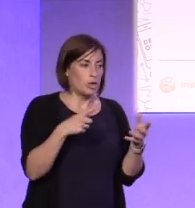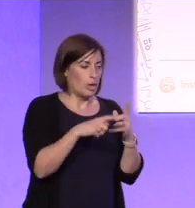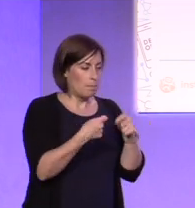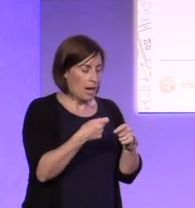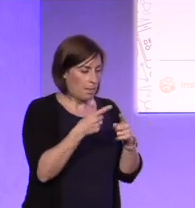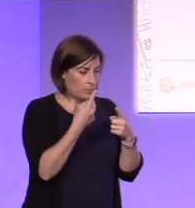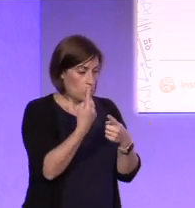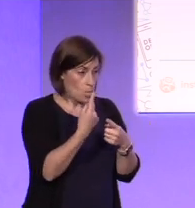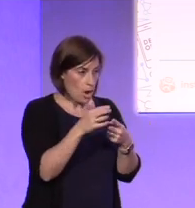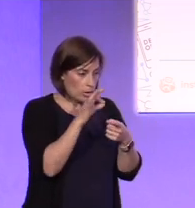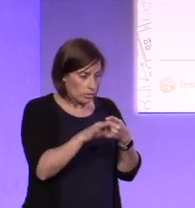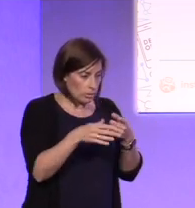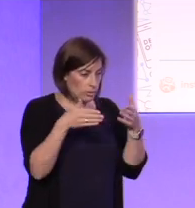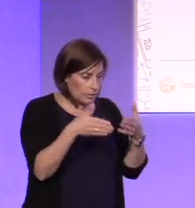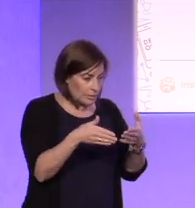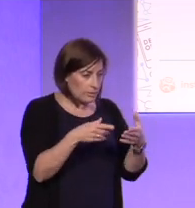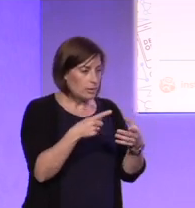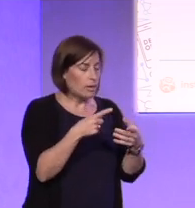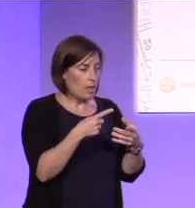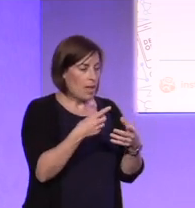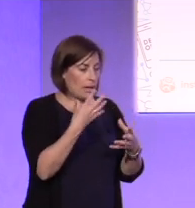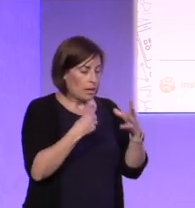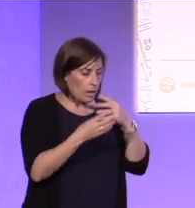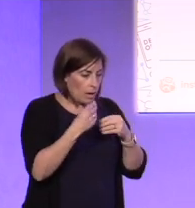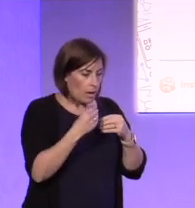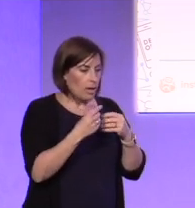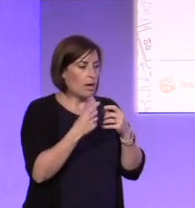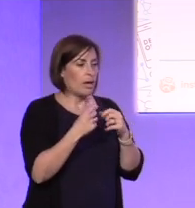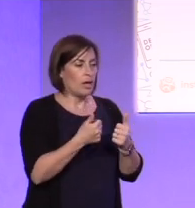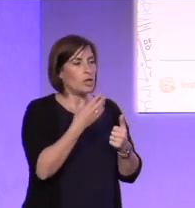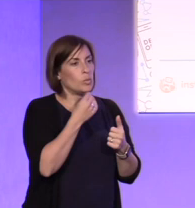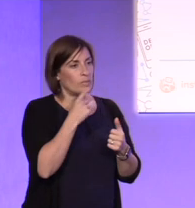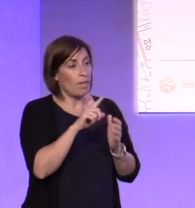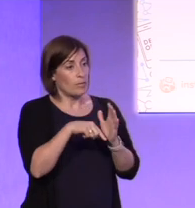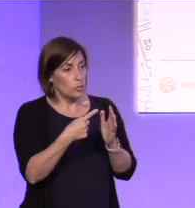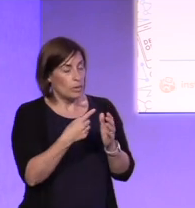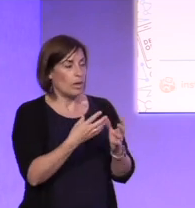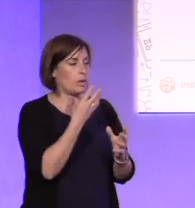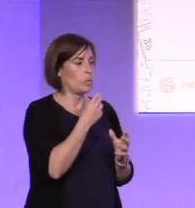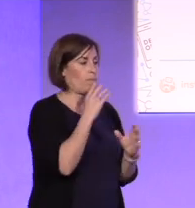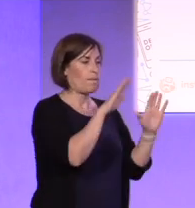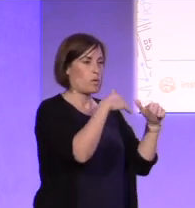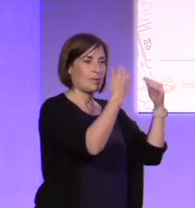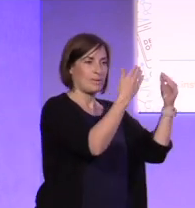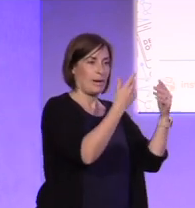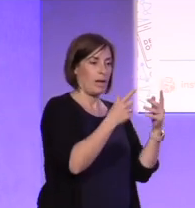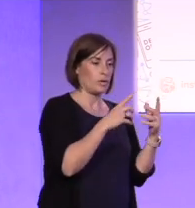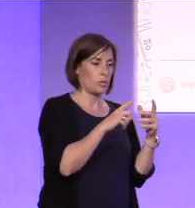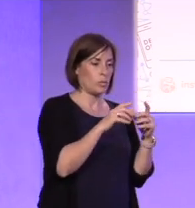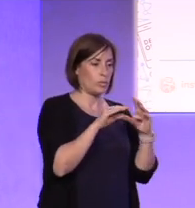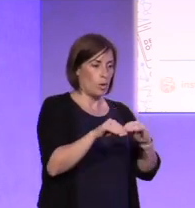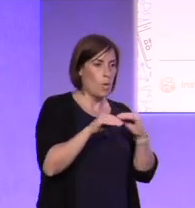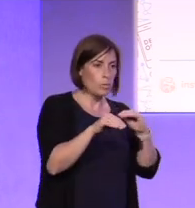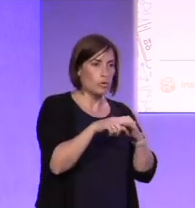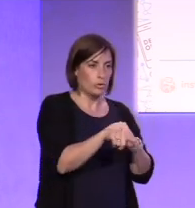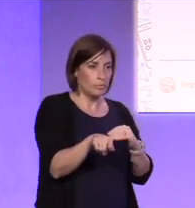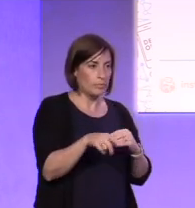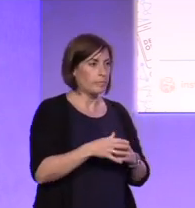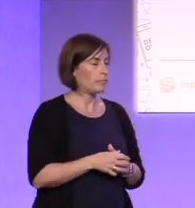it as they were new to the organization. It was really good for them. But what this enabled us to do by applying these artificial